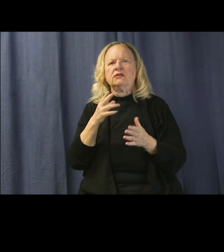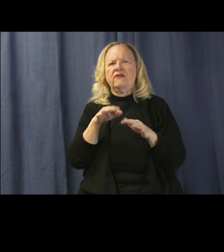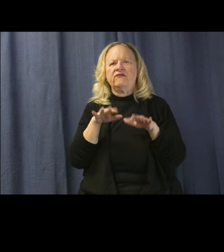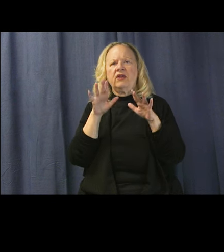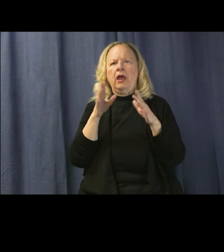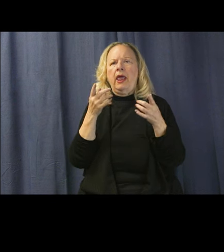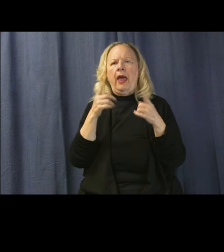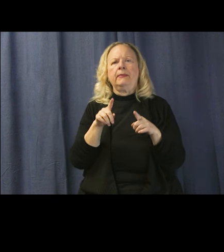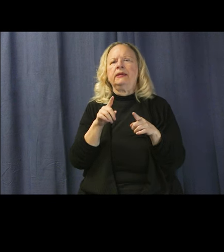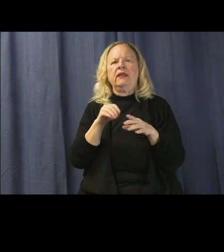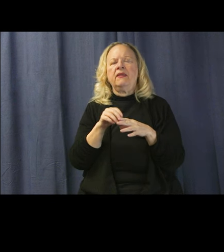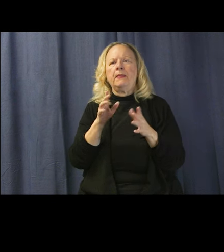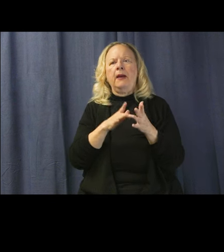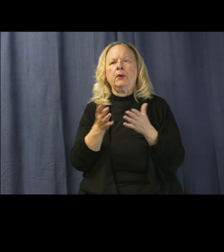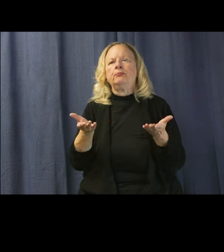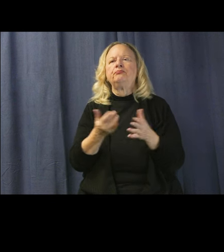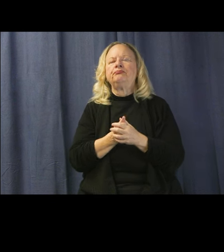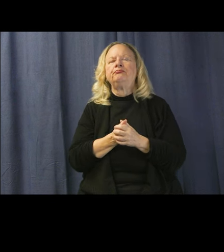as described in the Bible.